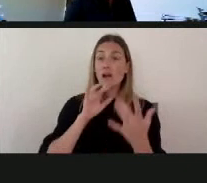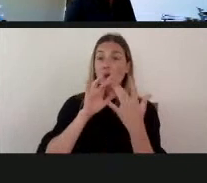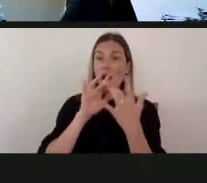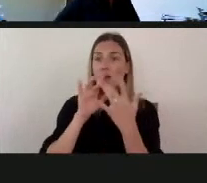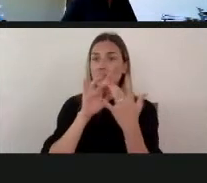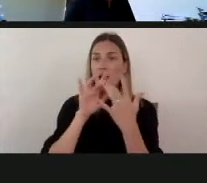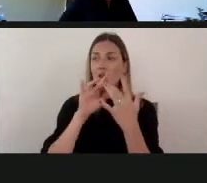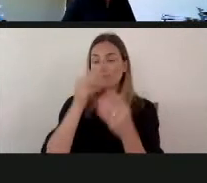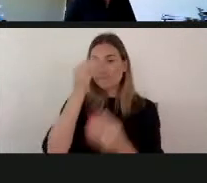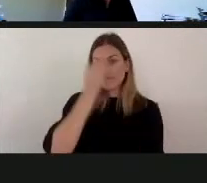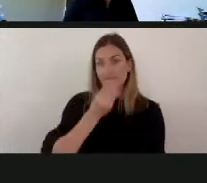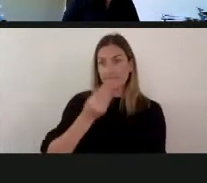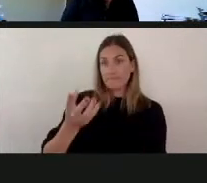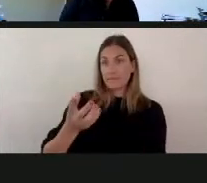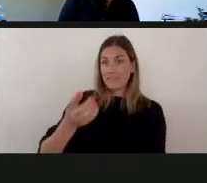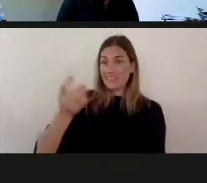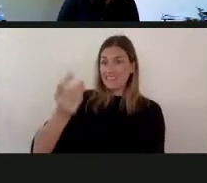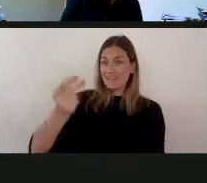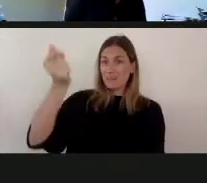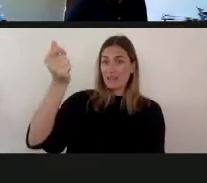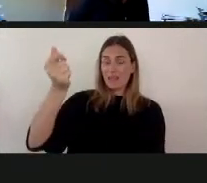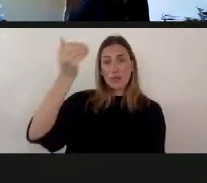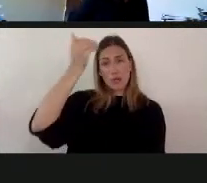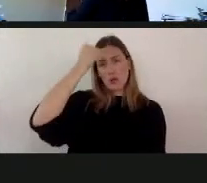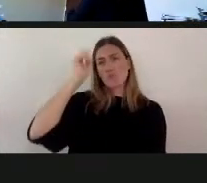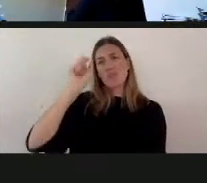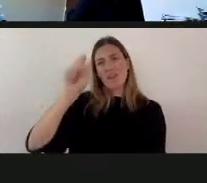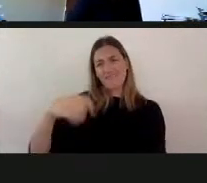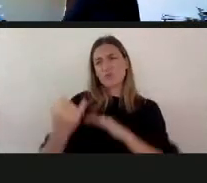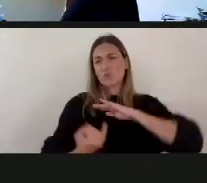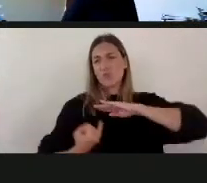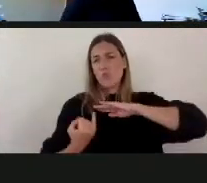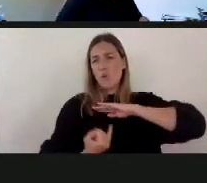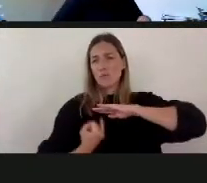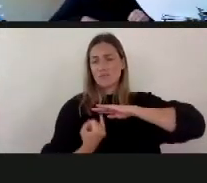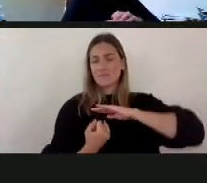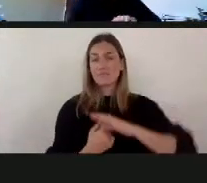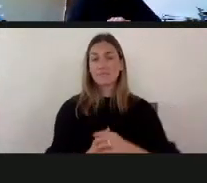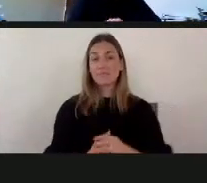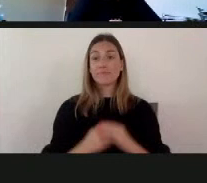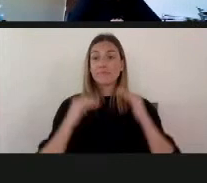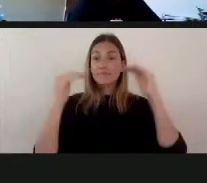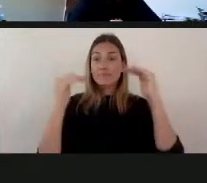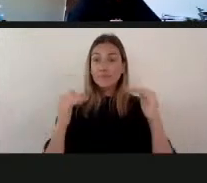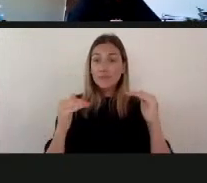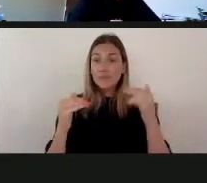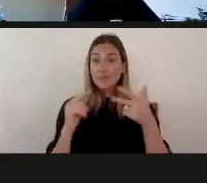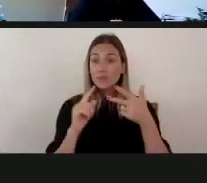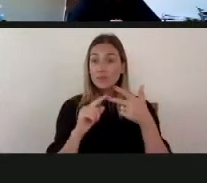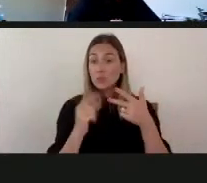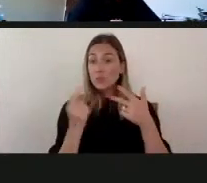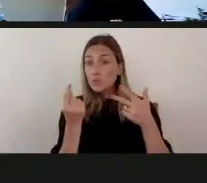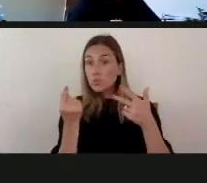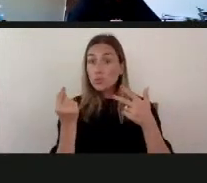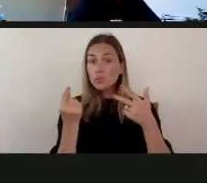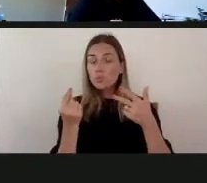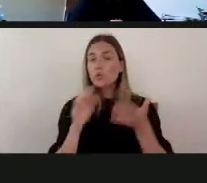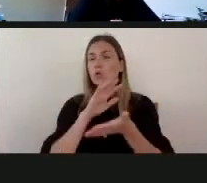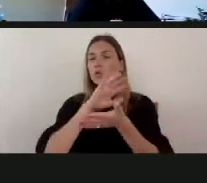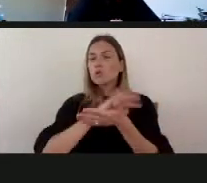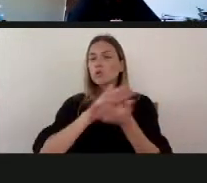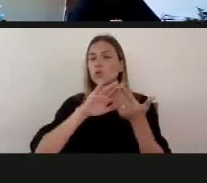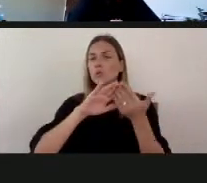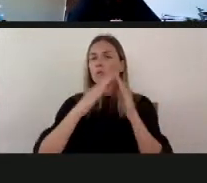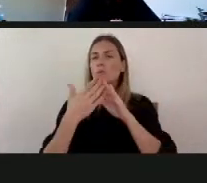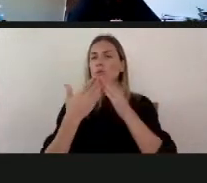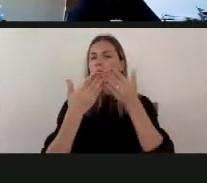they know immediately that they are to start the quarantine process. And then we begin to notify the overall school community.